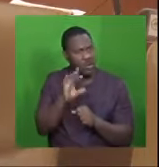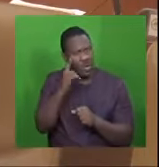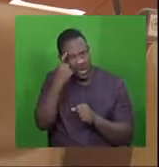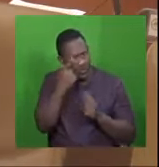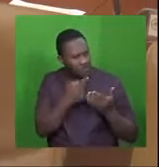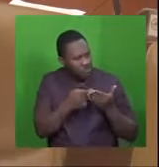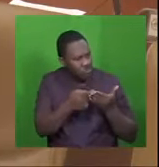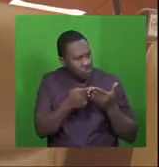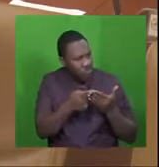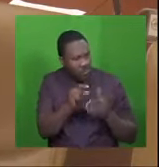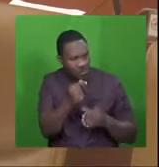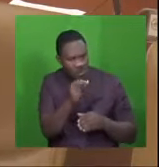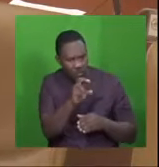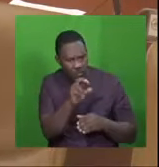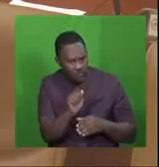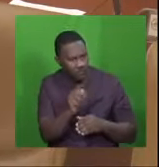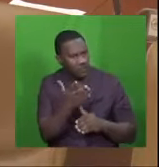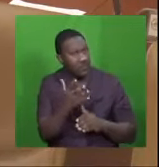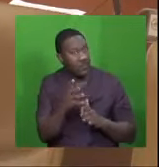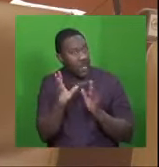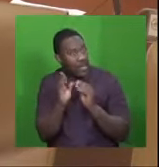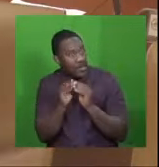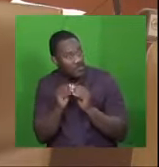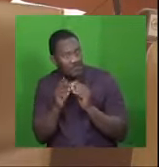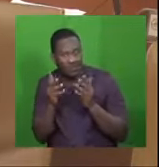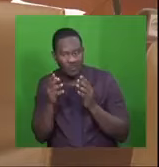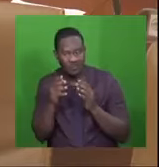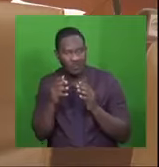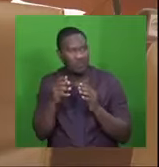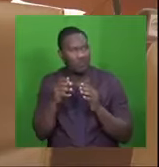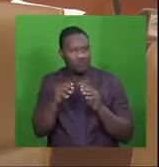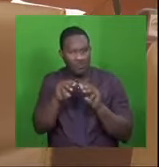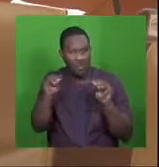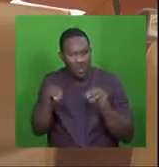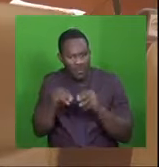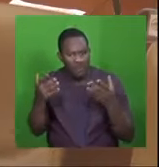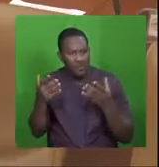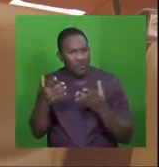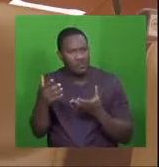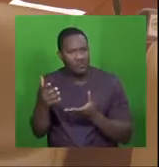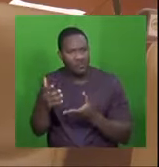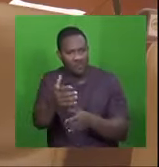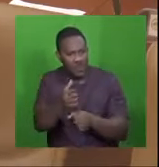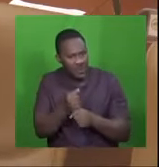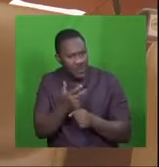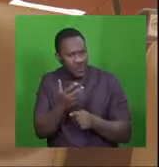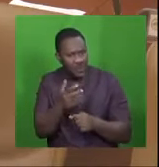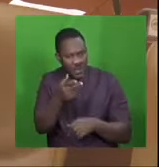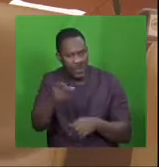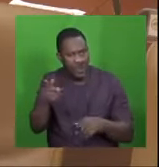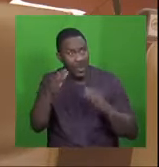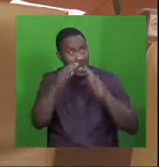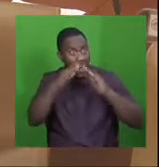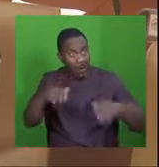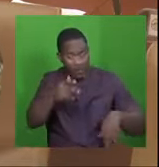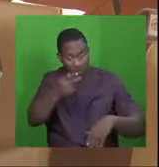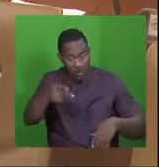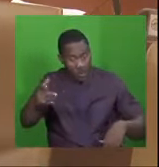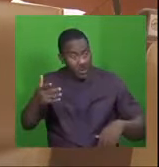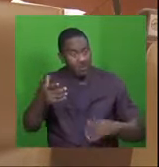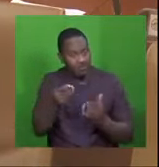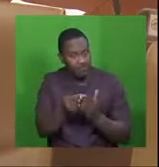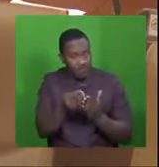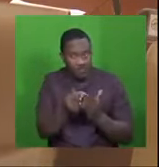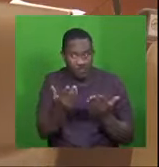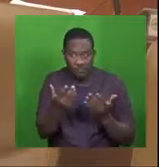make sure that the assemblies, the municipals, the metropolitans collect the needed property taxes. And with this, government is